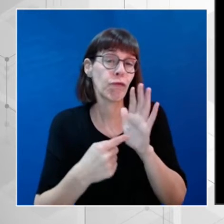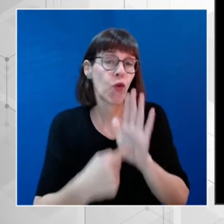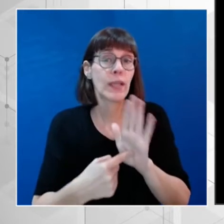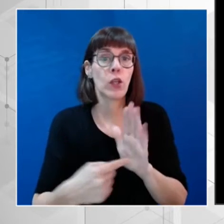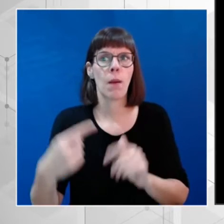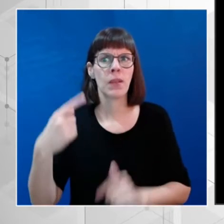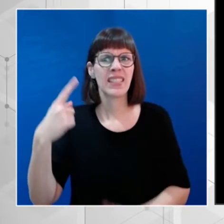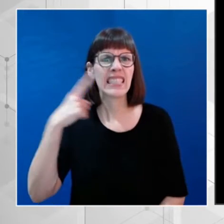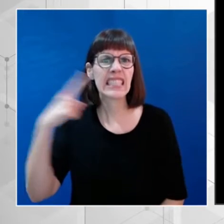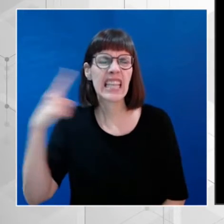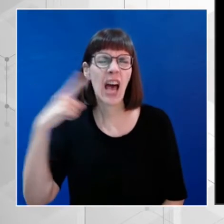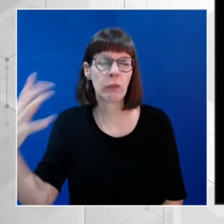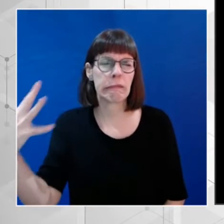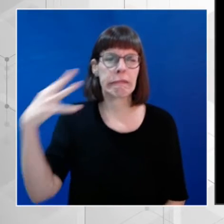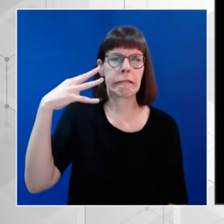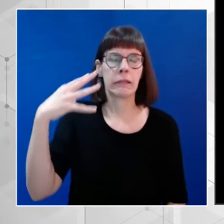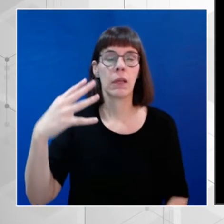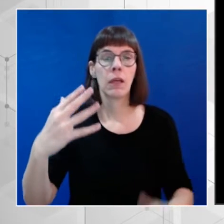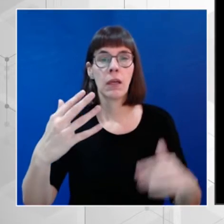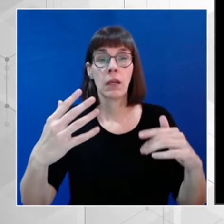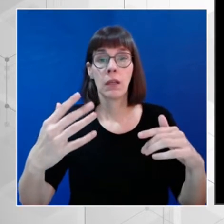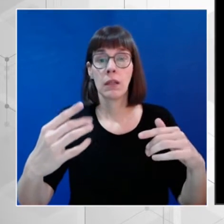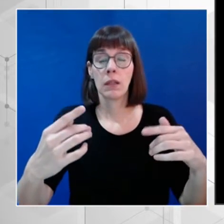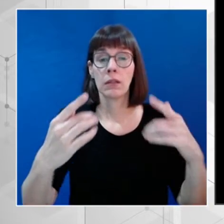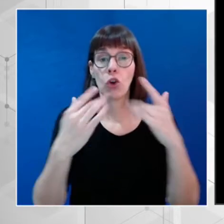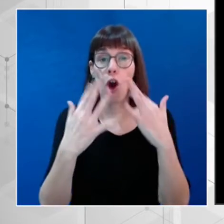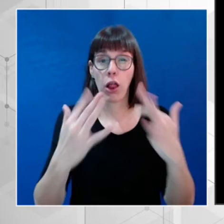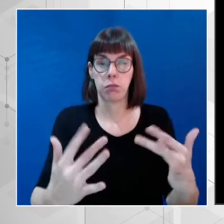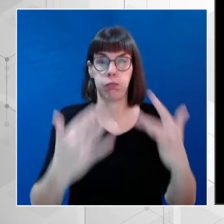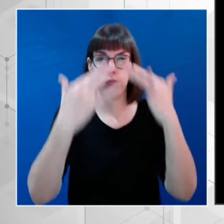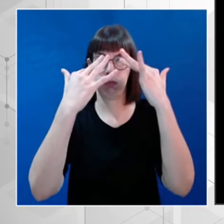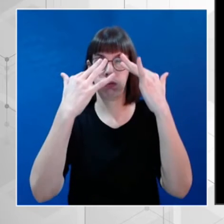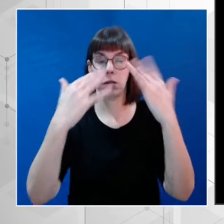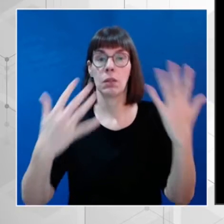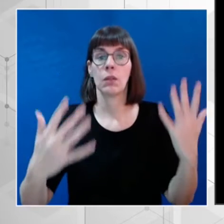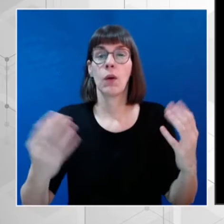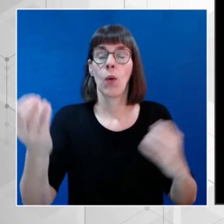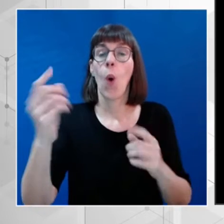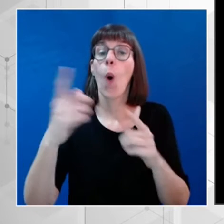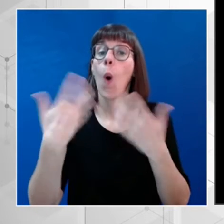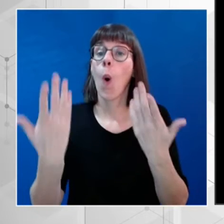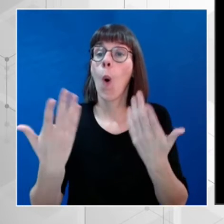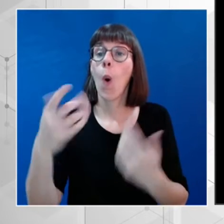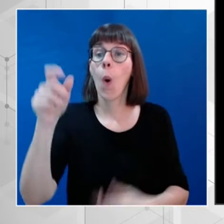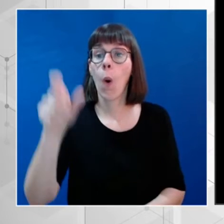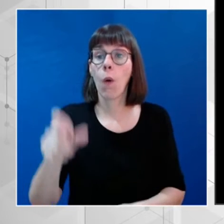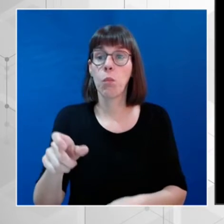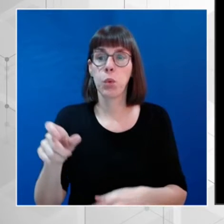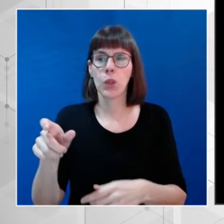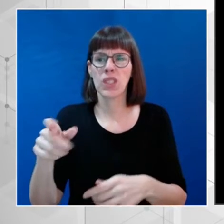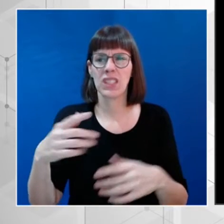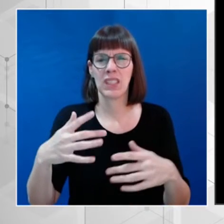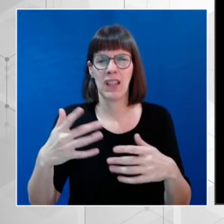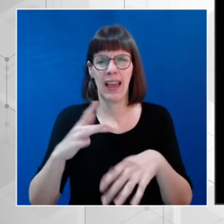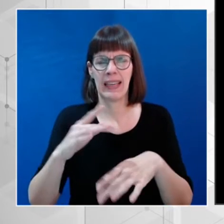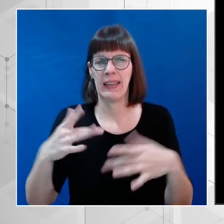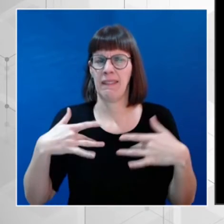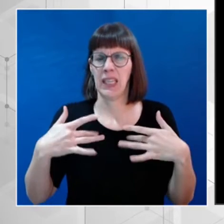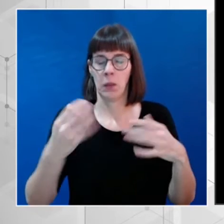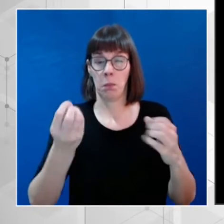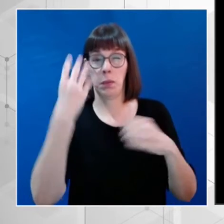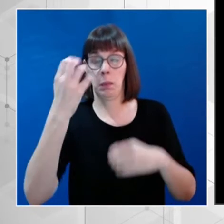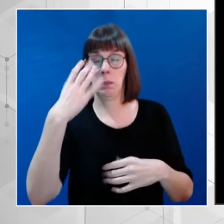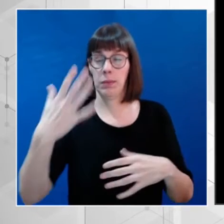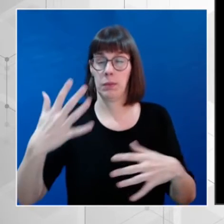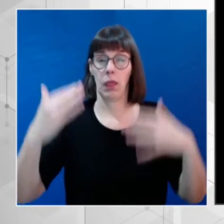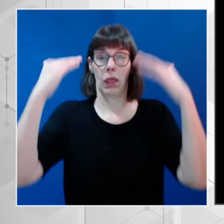bright. For photosensitive neurodiverse people, flashing lights are painfully overwhelming. And sometimes too